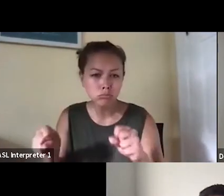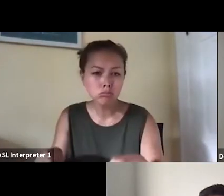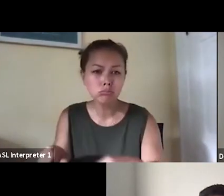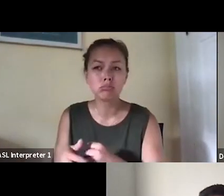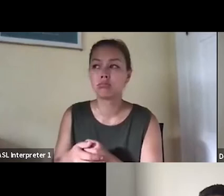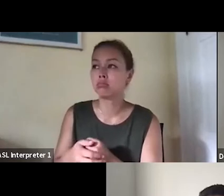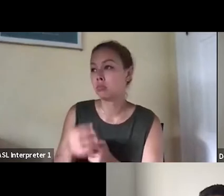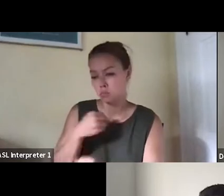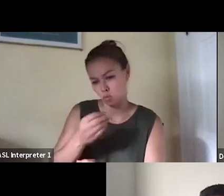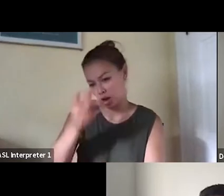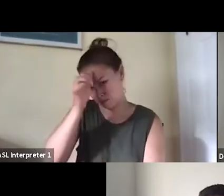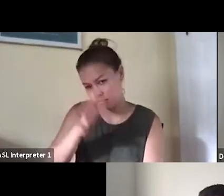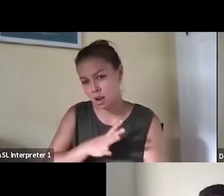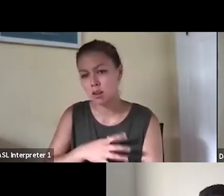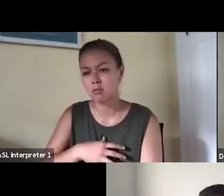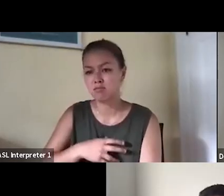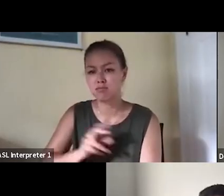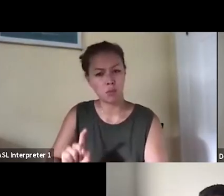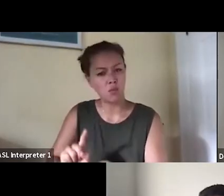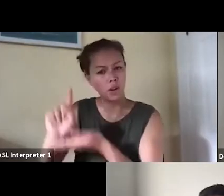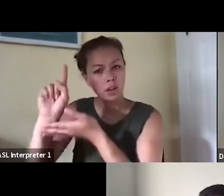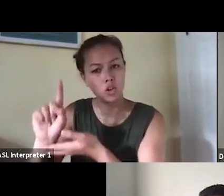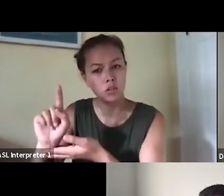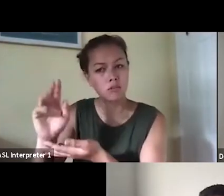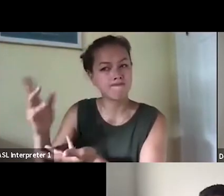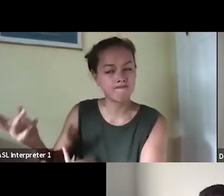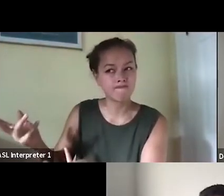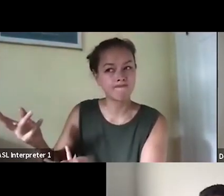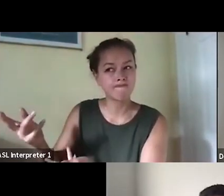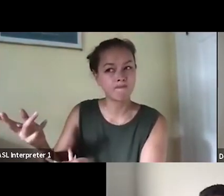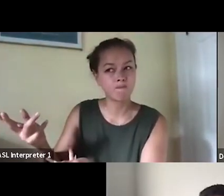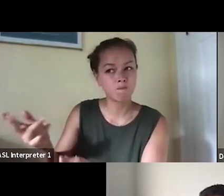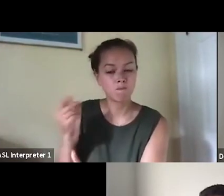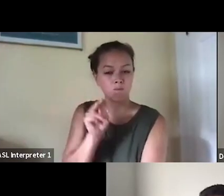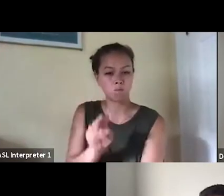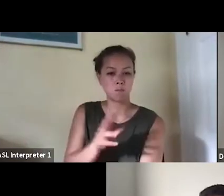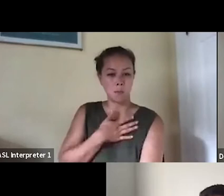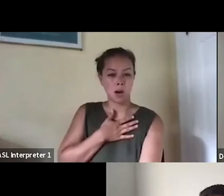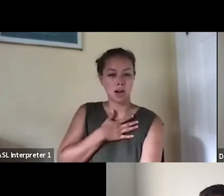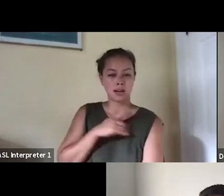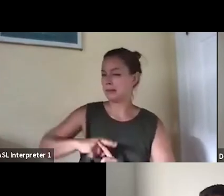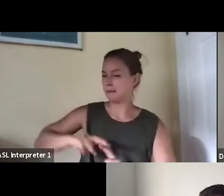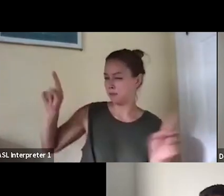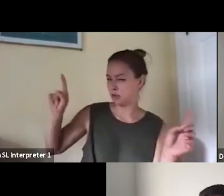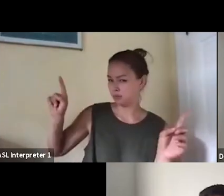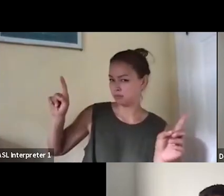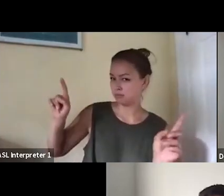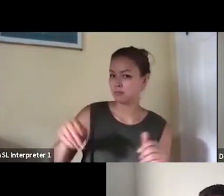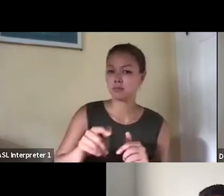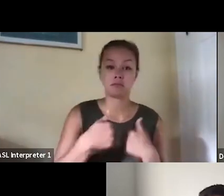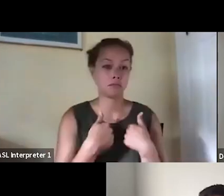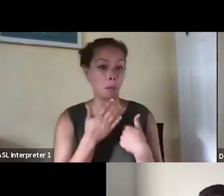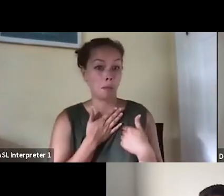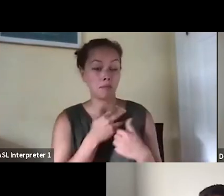person moving around. So I see the world and I see like so many different types of people.